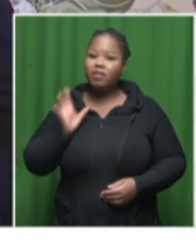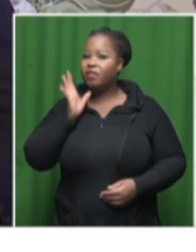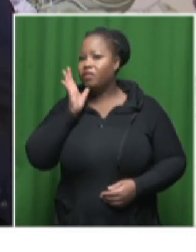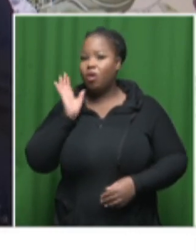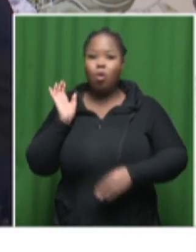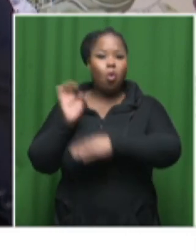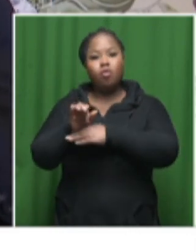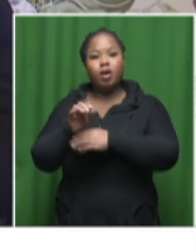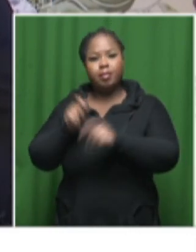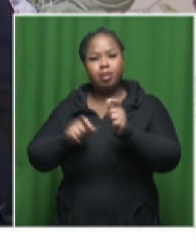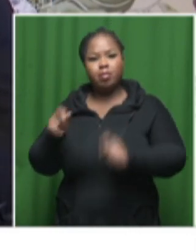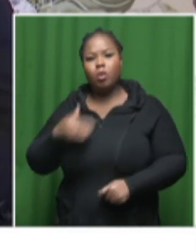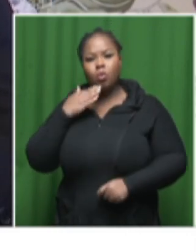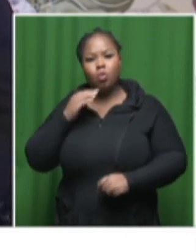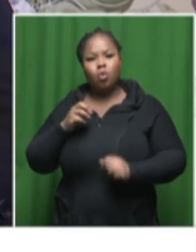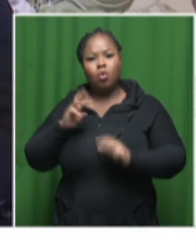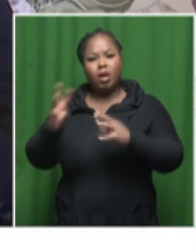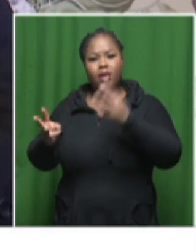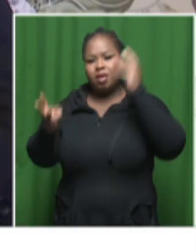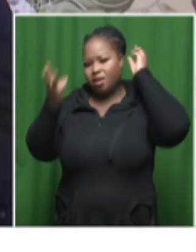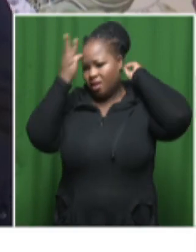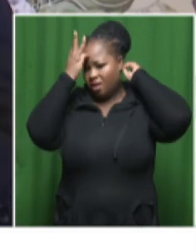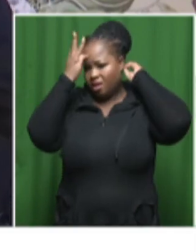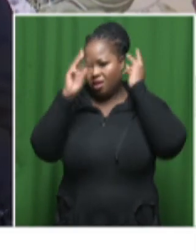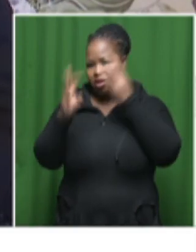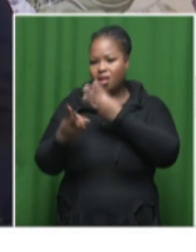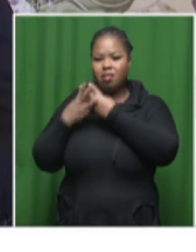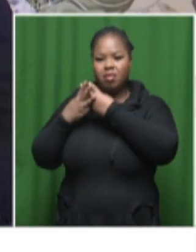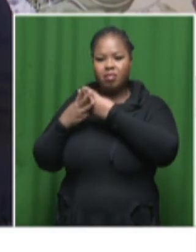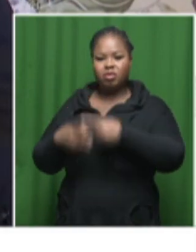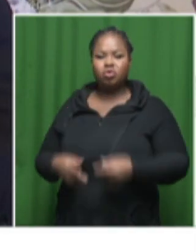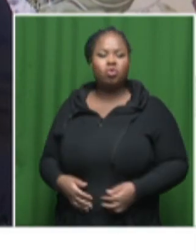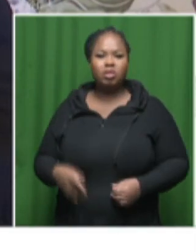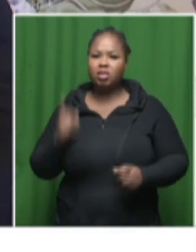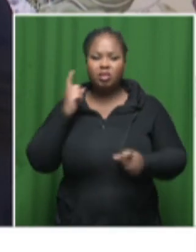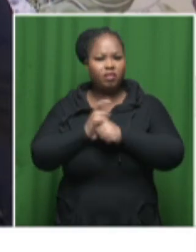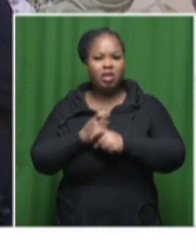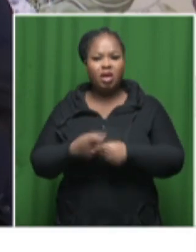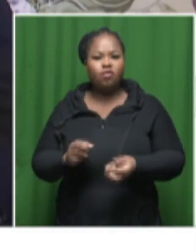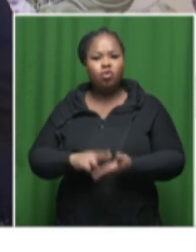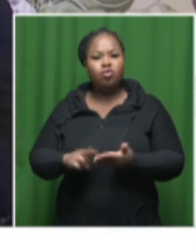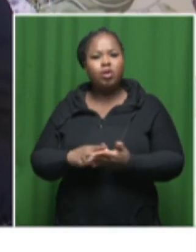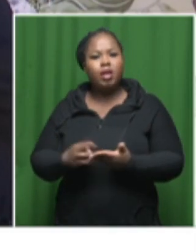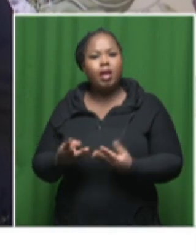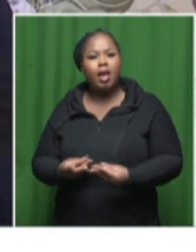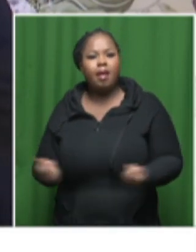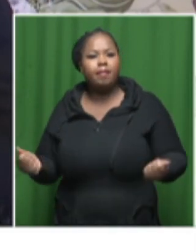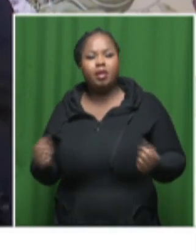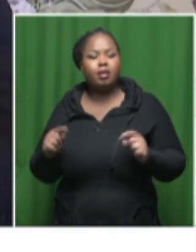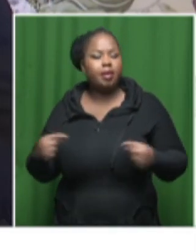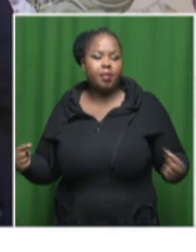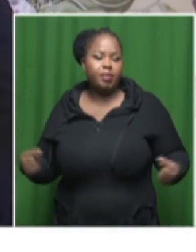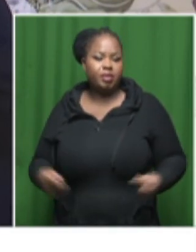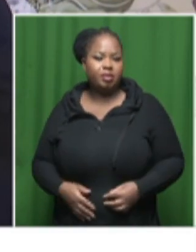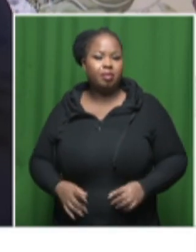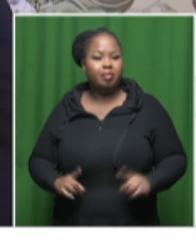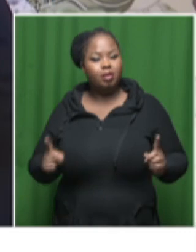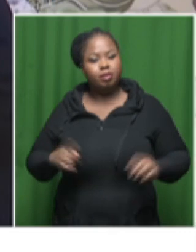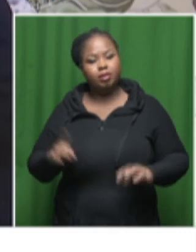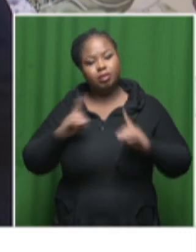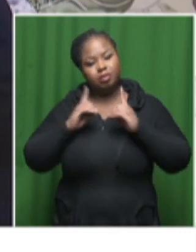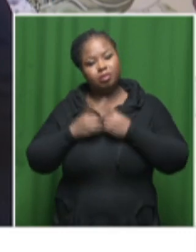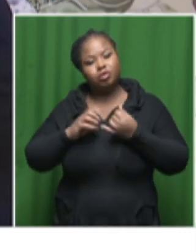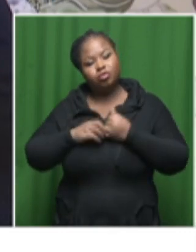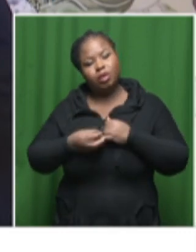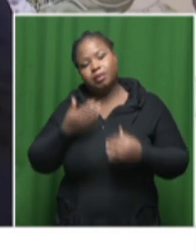overcrowding, which sometimes makes even it difficult for rehabilitation programs. But the department does all its best in